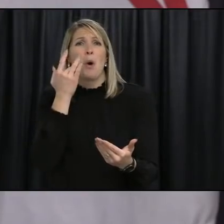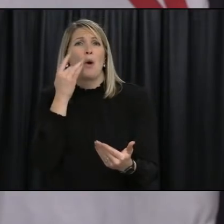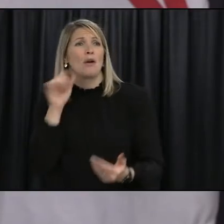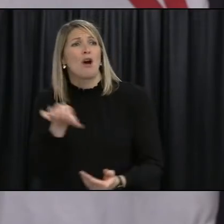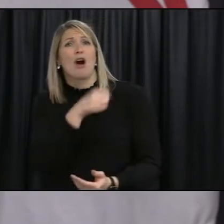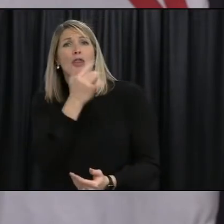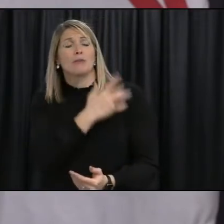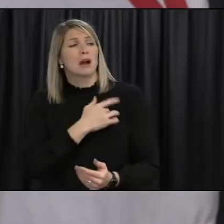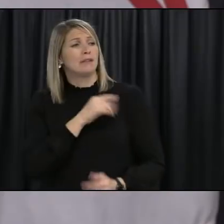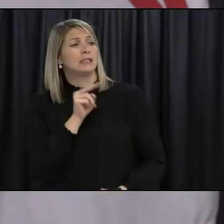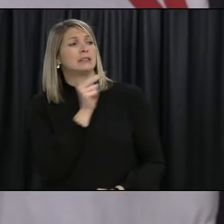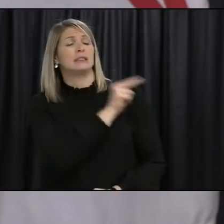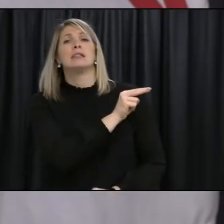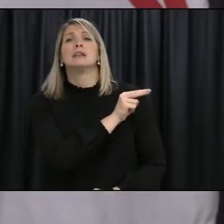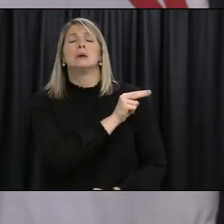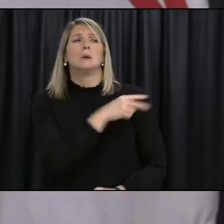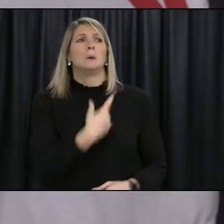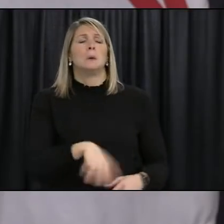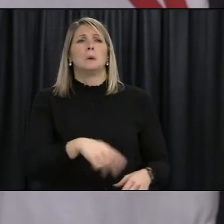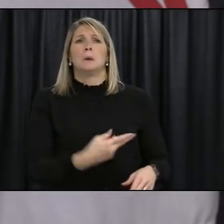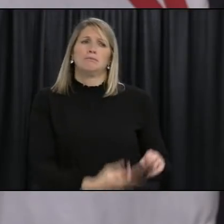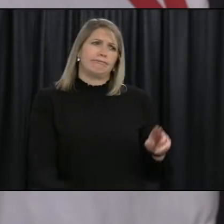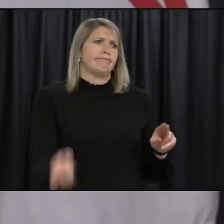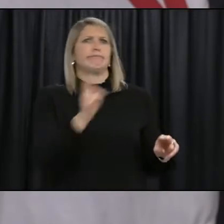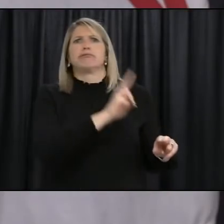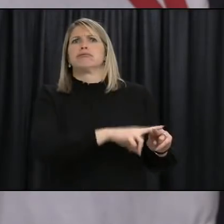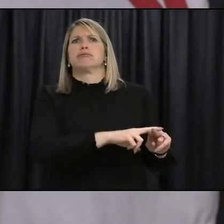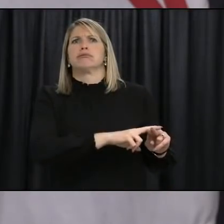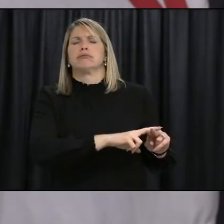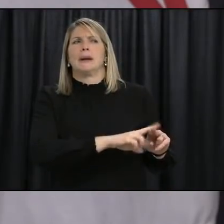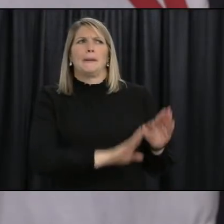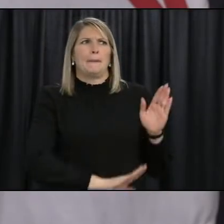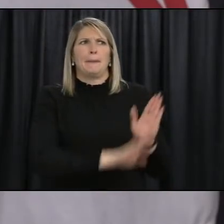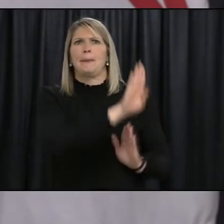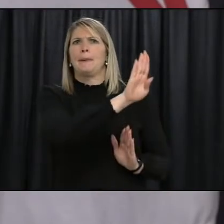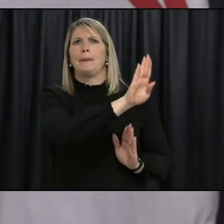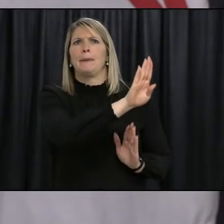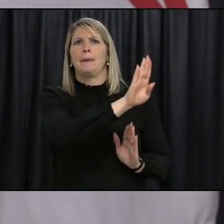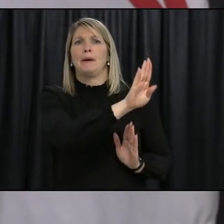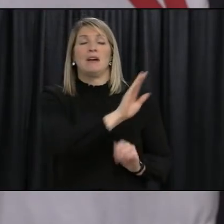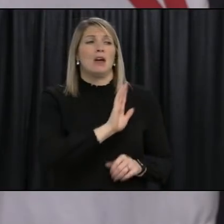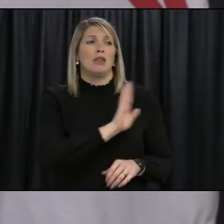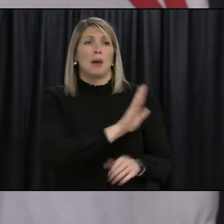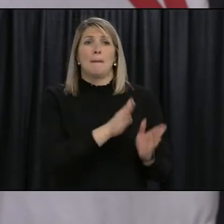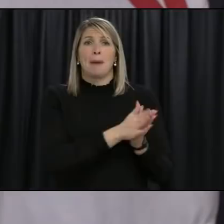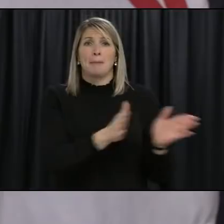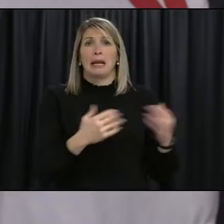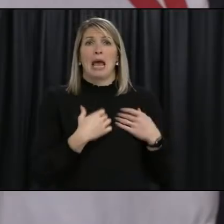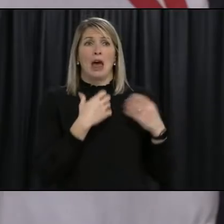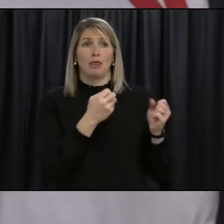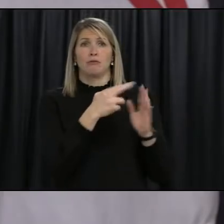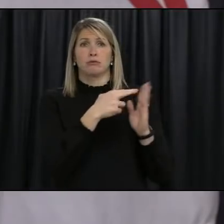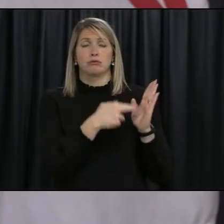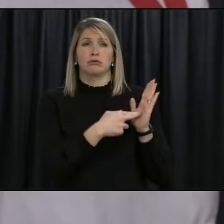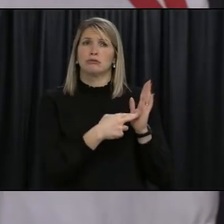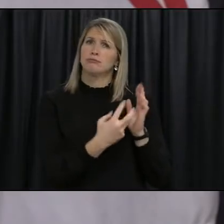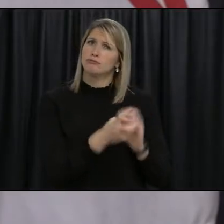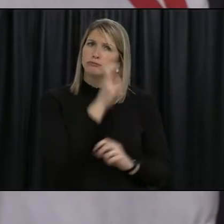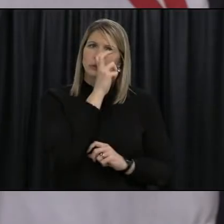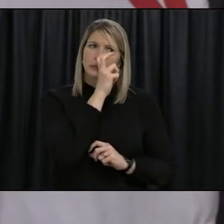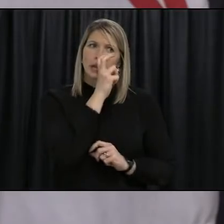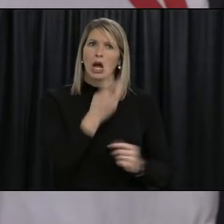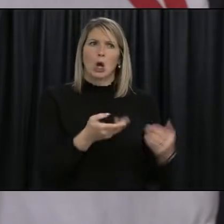spiking COVID-19 cases in the second wave. With heightening public health restrictions and lockdowns, it's tough to